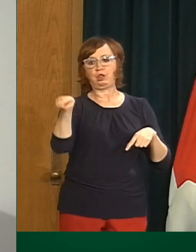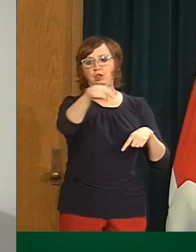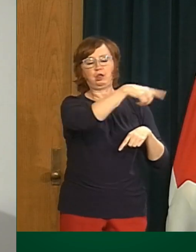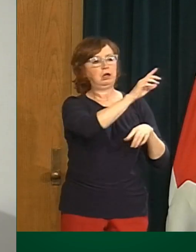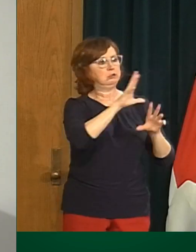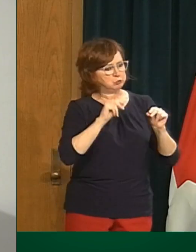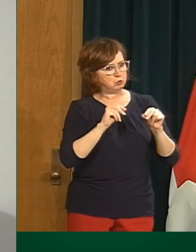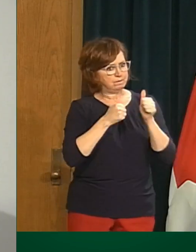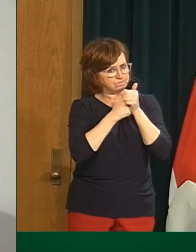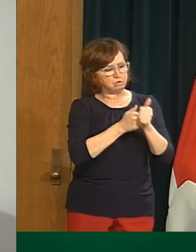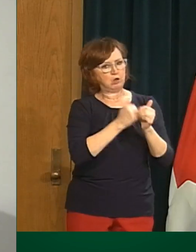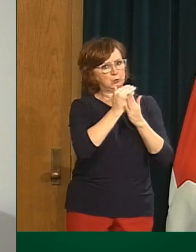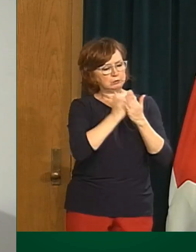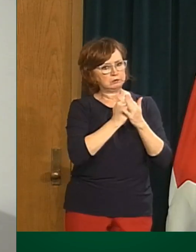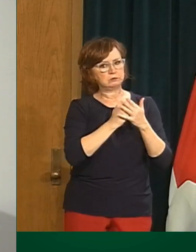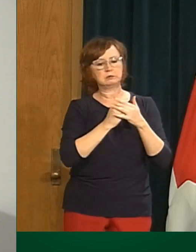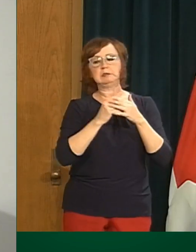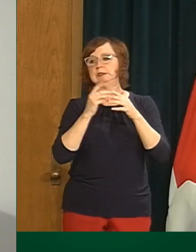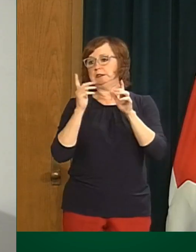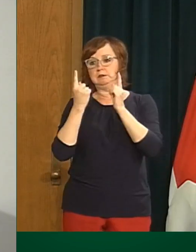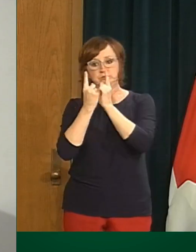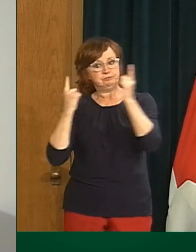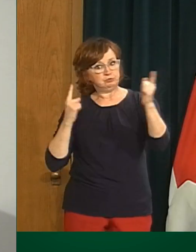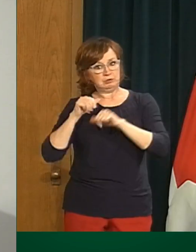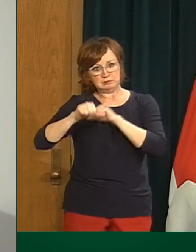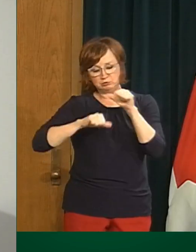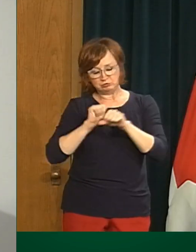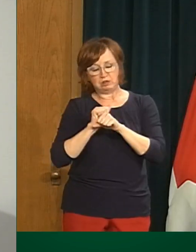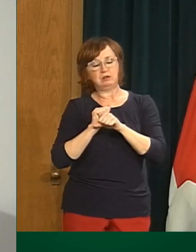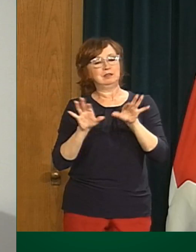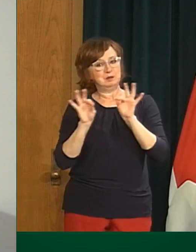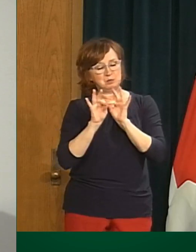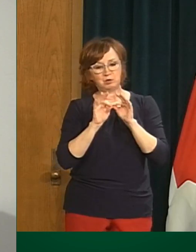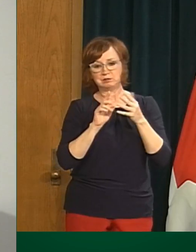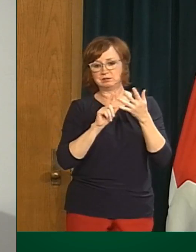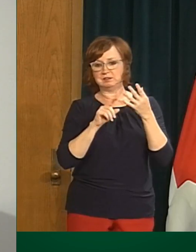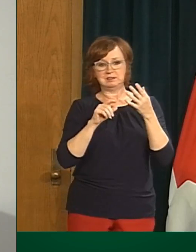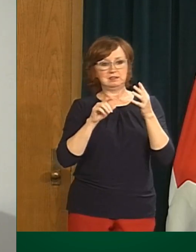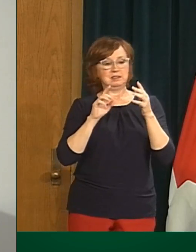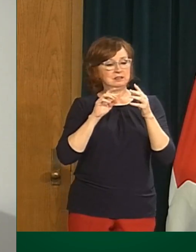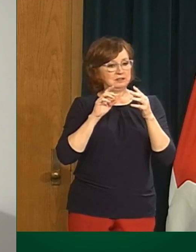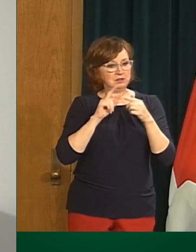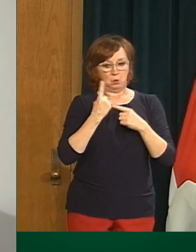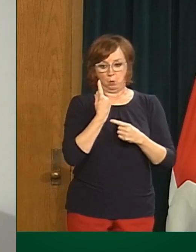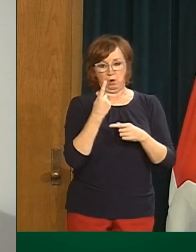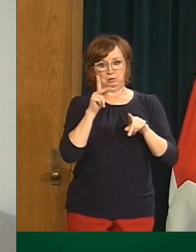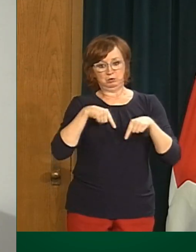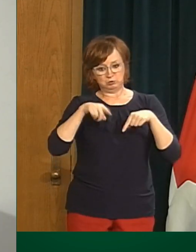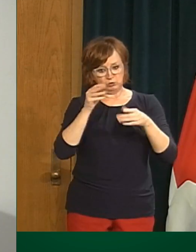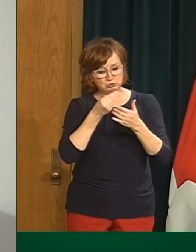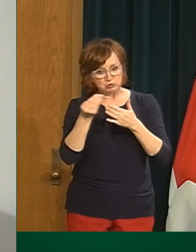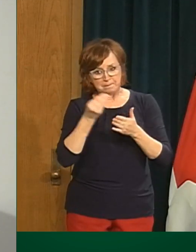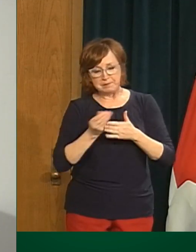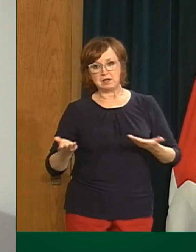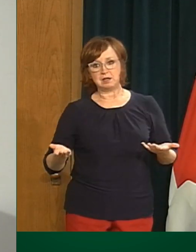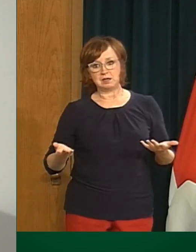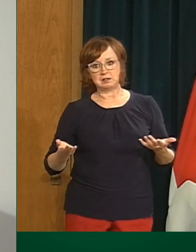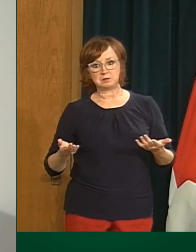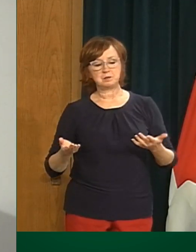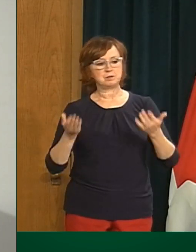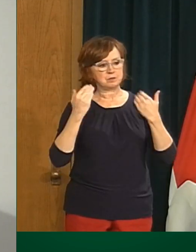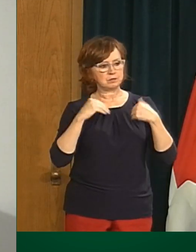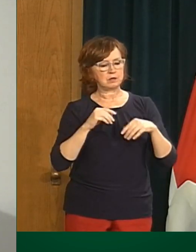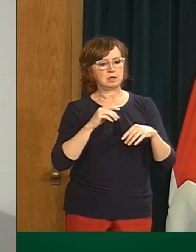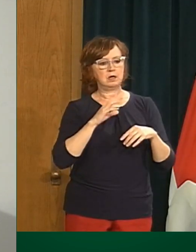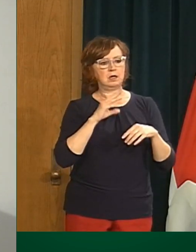same routines. It's really important to observe physical distancing throughout, and as medical services, essential